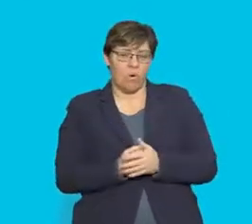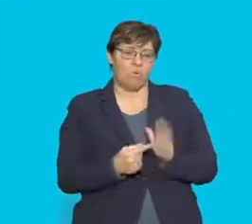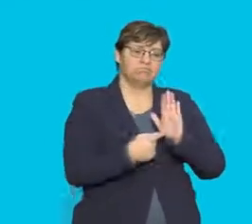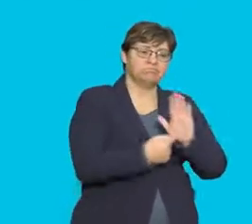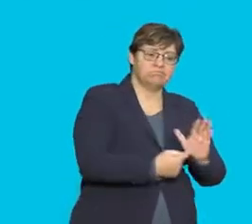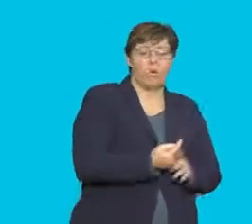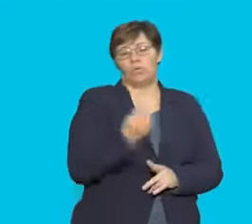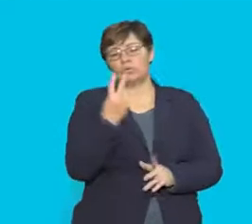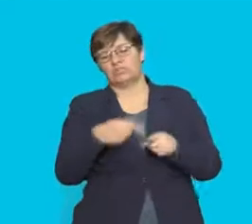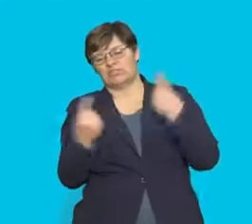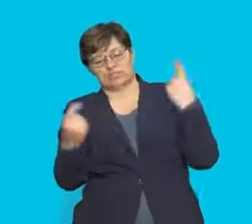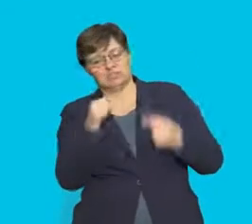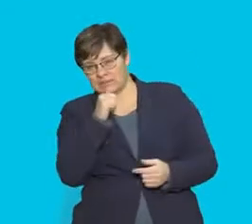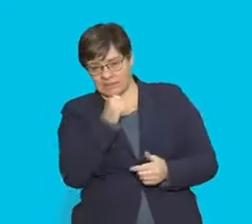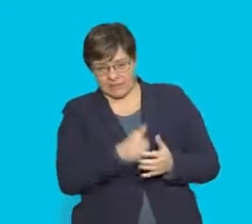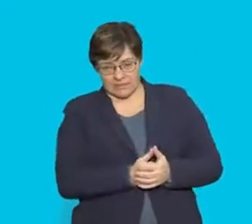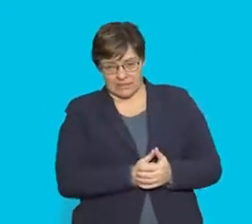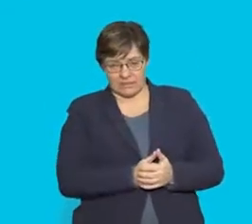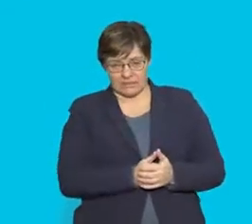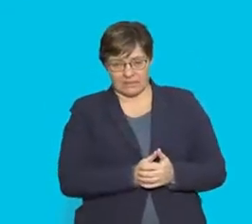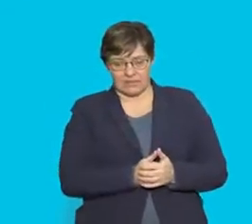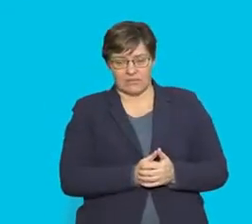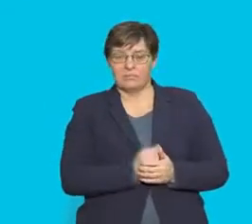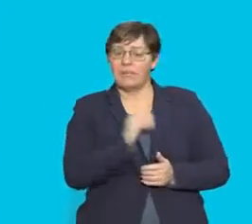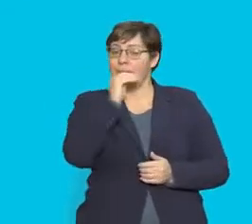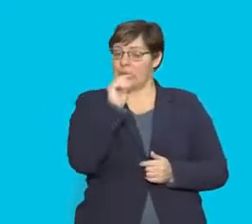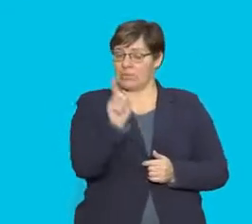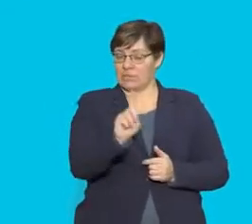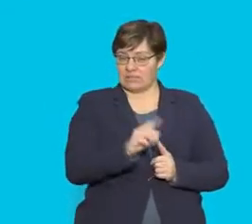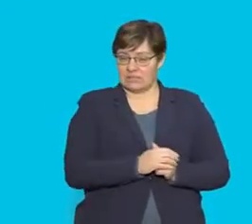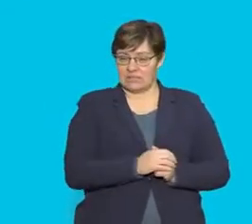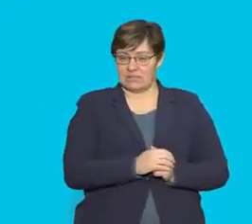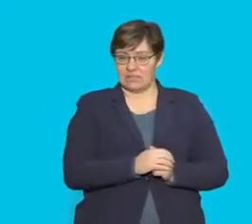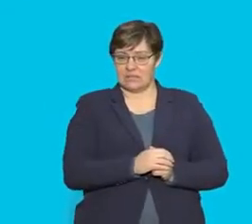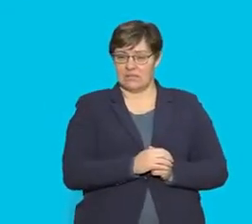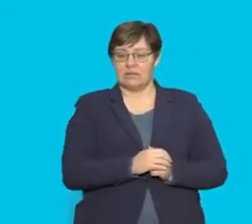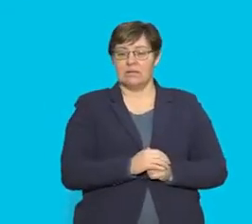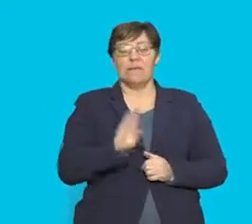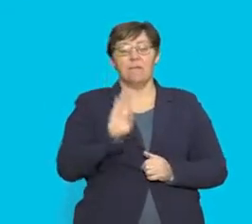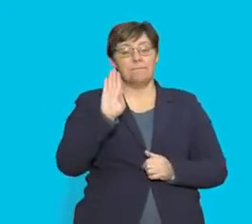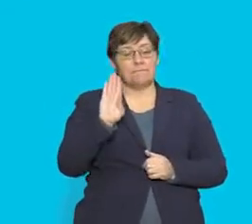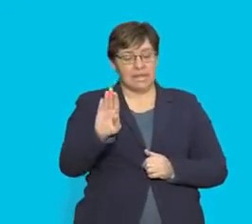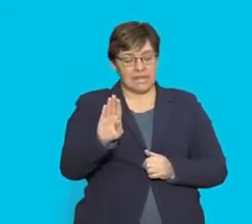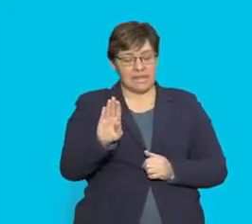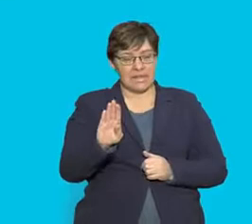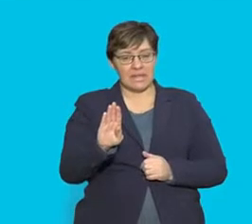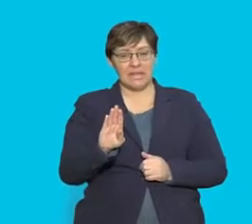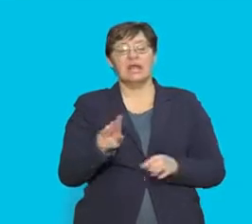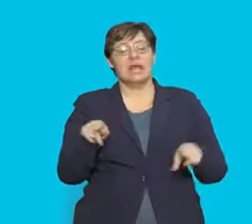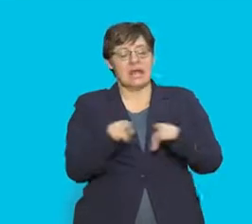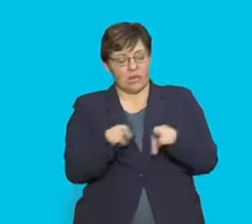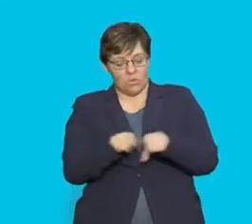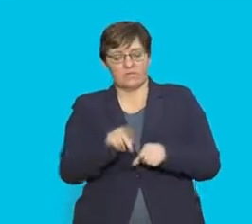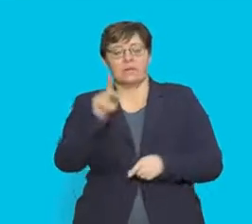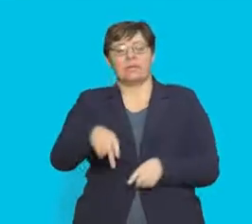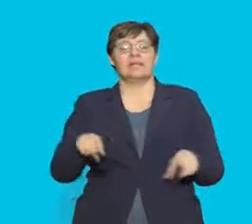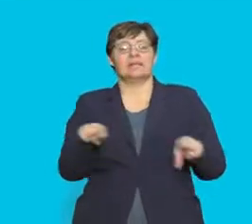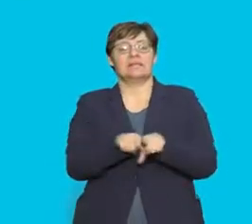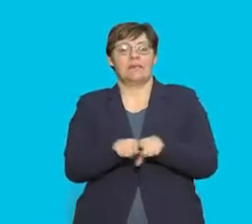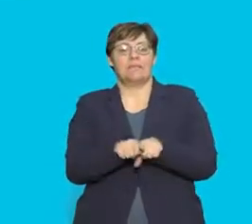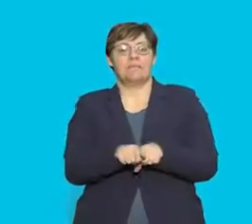shape. It does not really matter. This, therefore, simply means that B will also be equal to P because